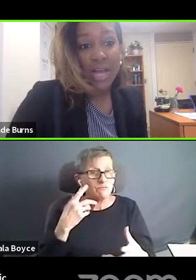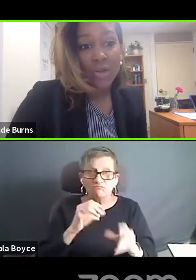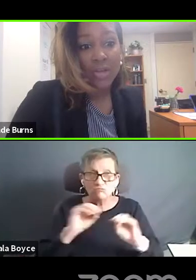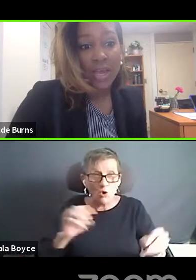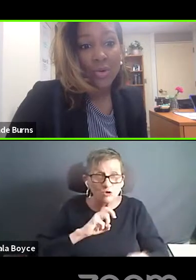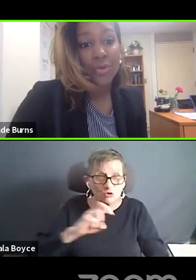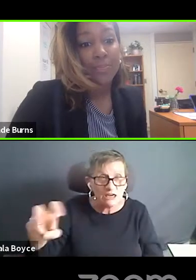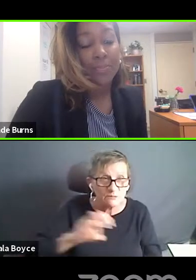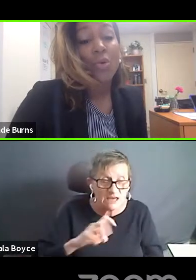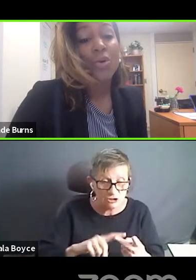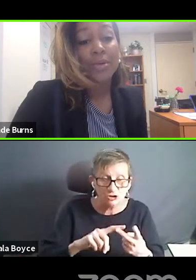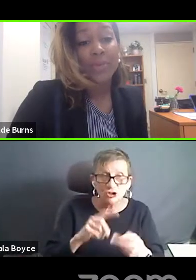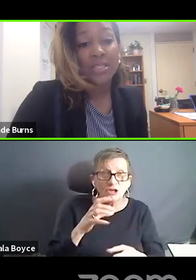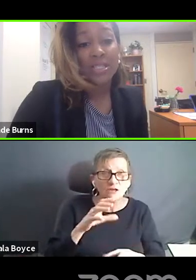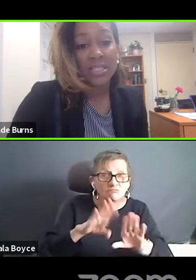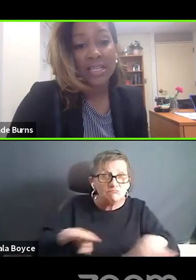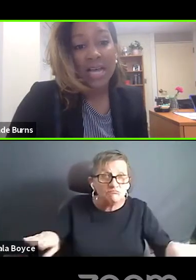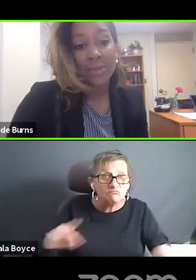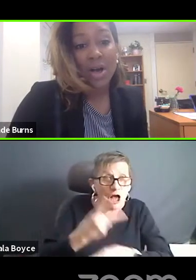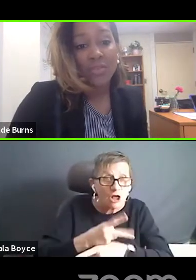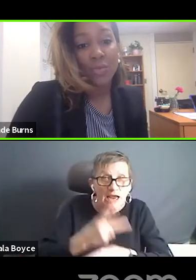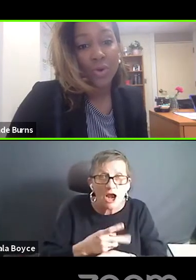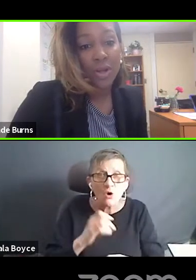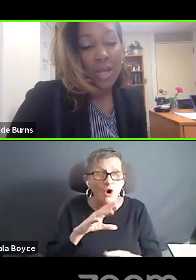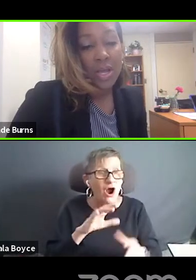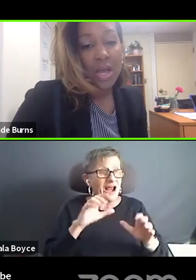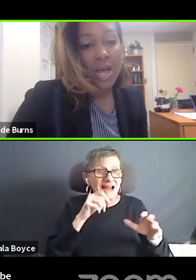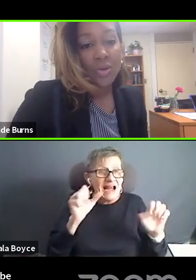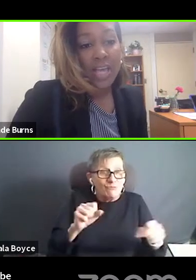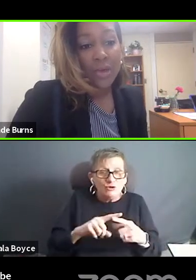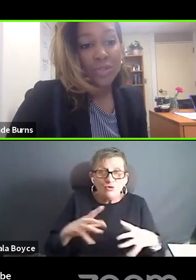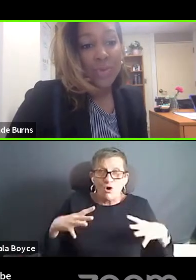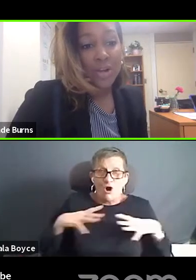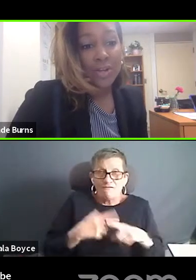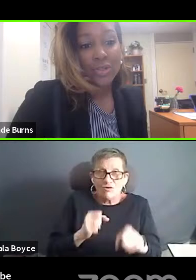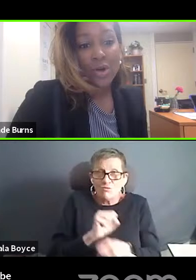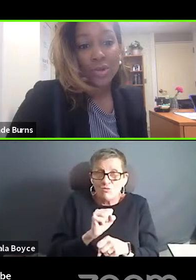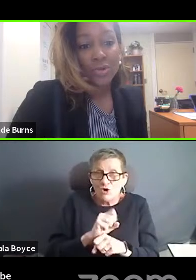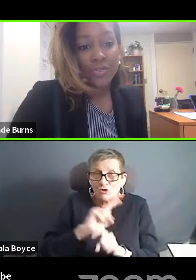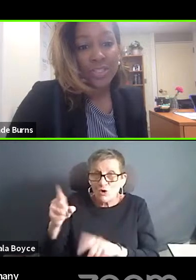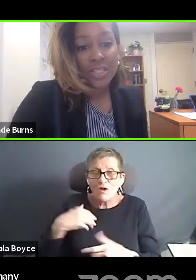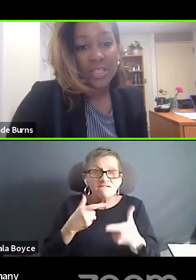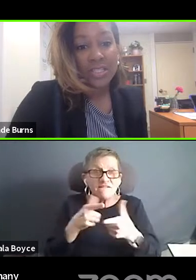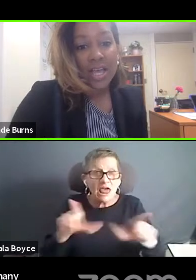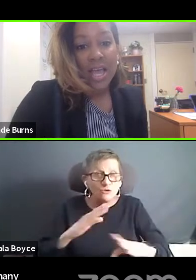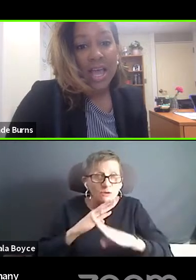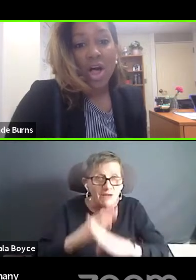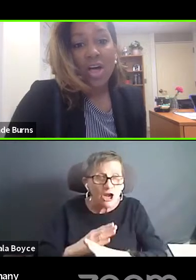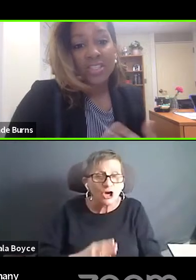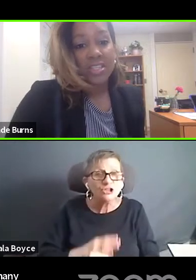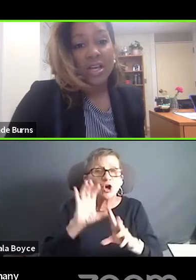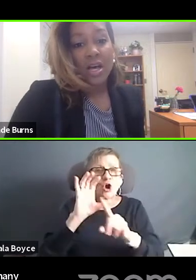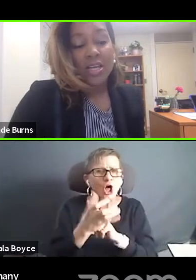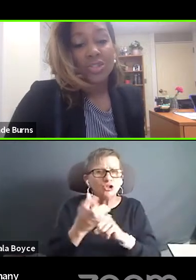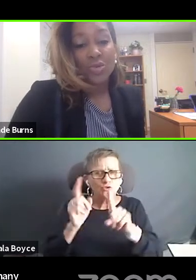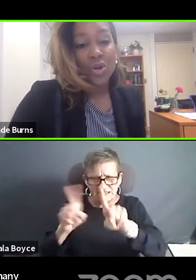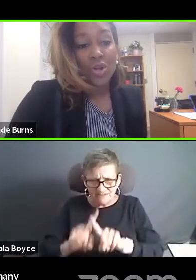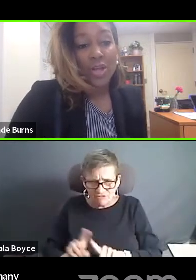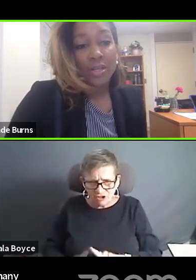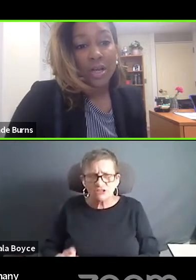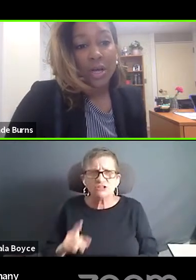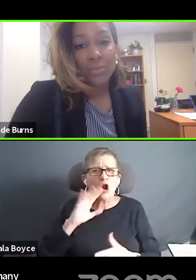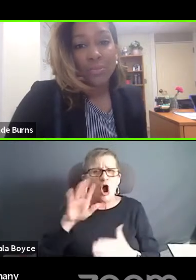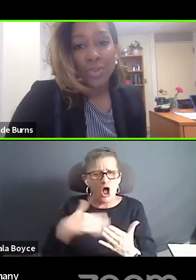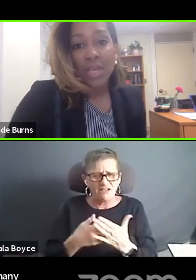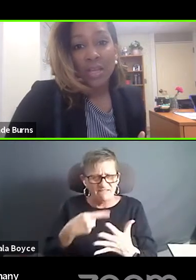transportation, childcare, or the ability to take time off of work. There are language barriers, cultural differences, and all this is